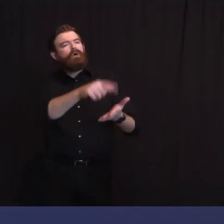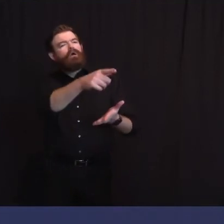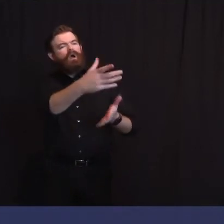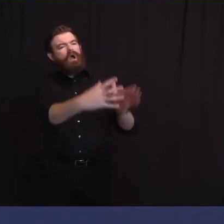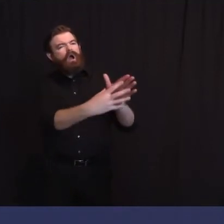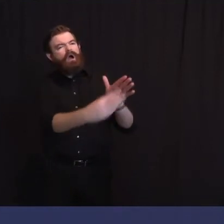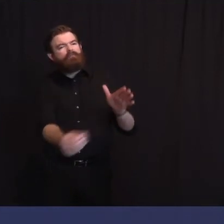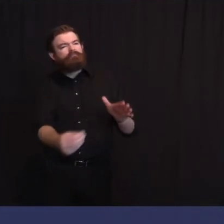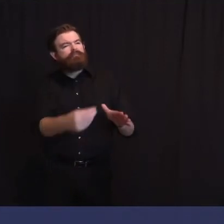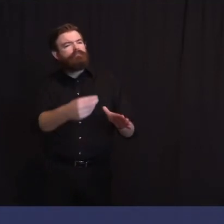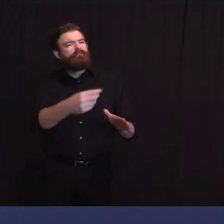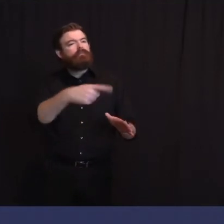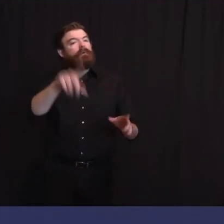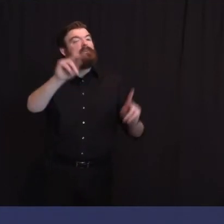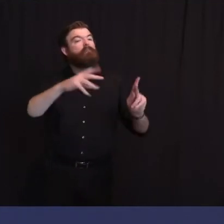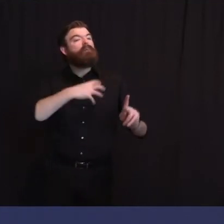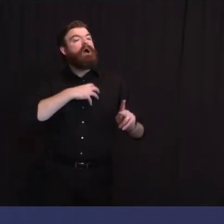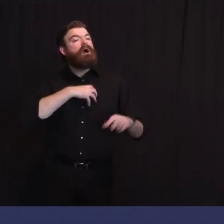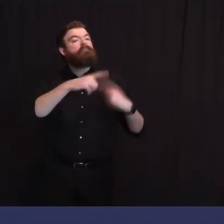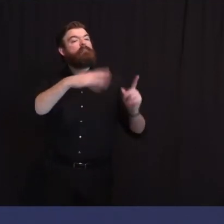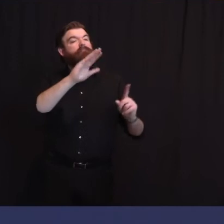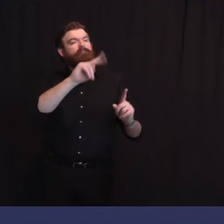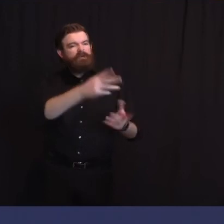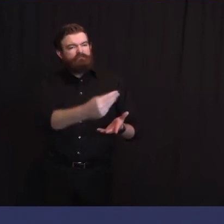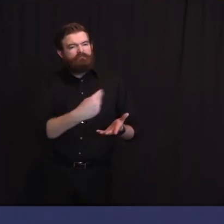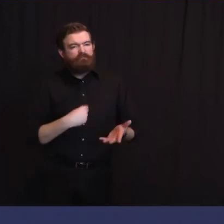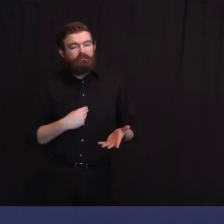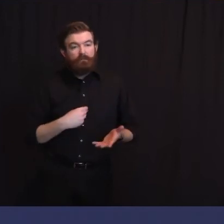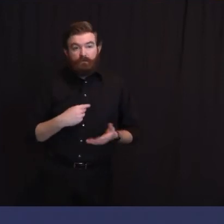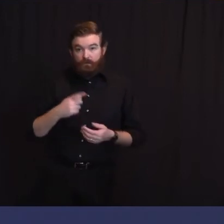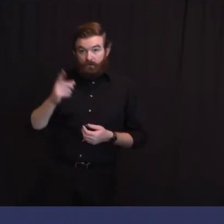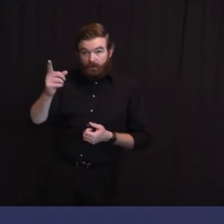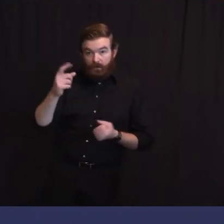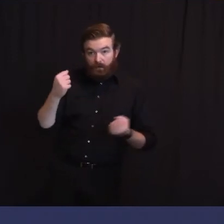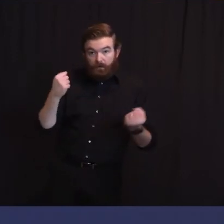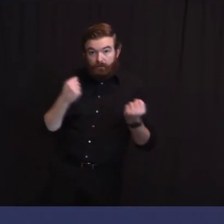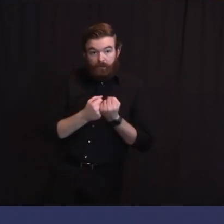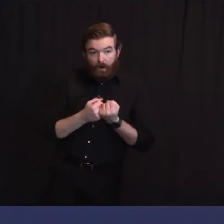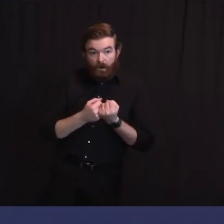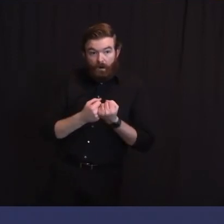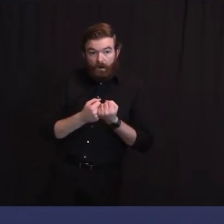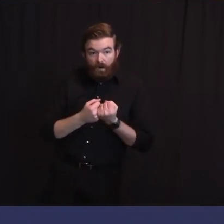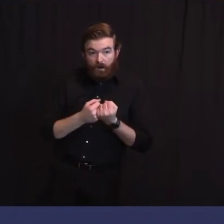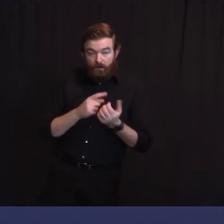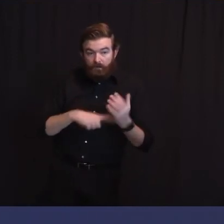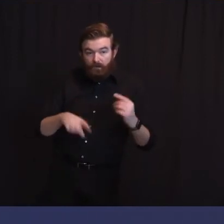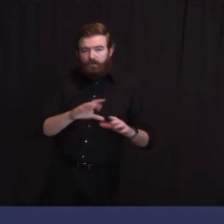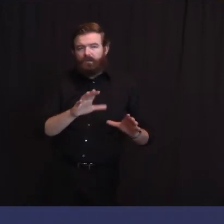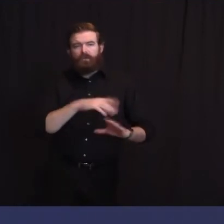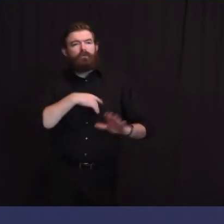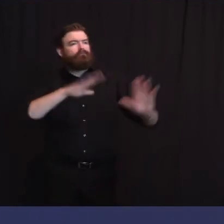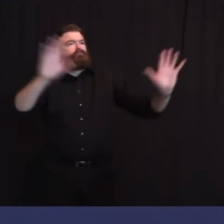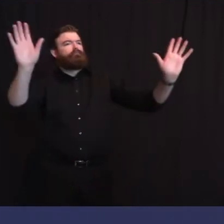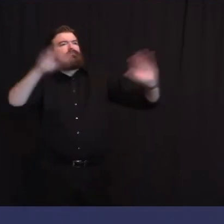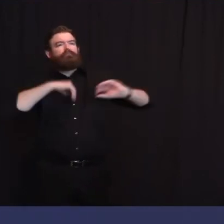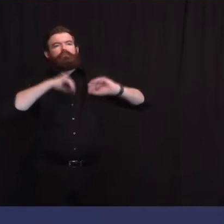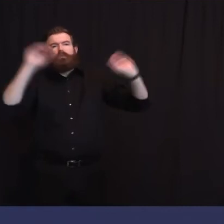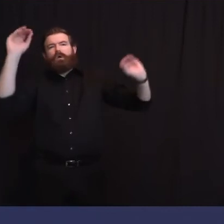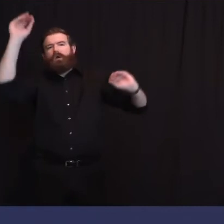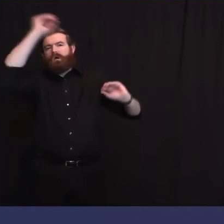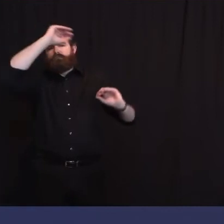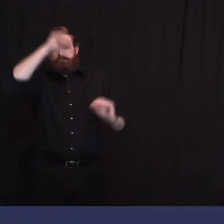comment, if you could, please. yeah, do you condone or condemn these actions by the banks? I have no opinion. I'd like to look at them first because I'm hearing about it for the first time. All right, thank Is that okay? Good to see